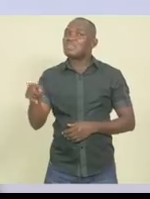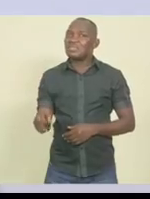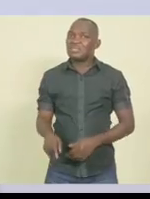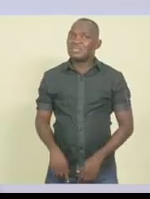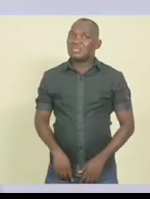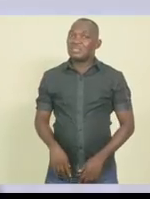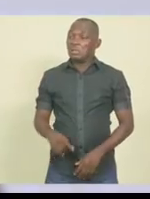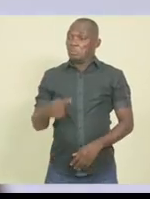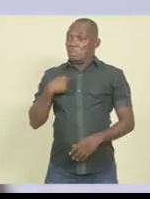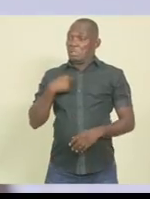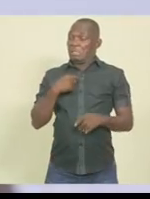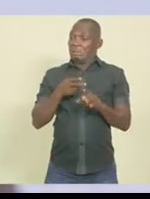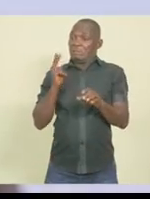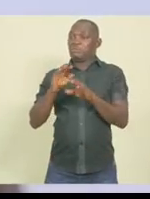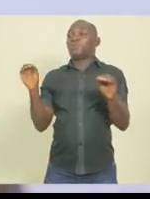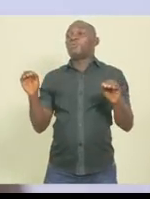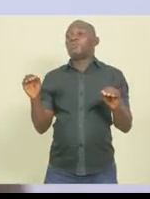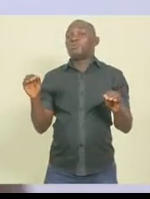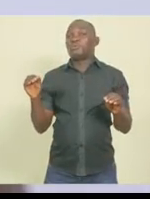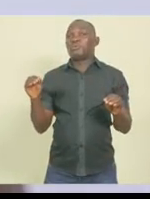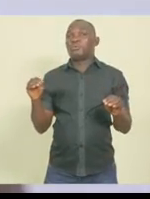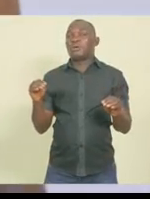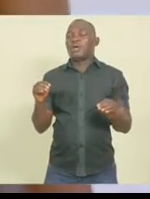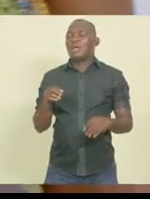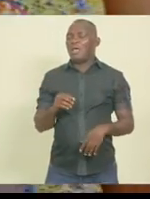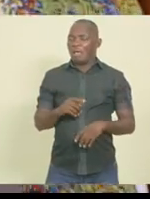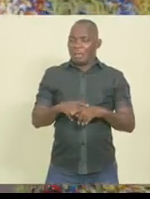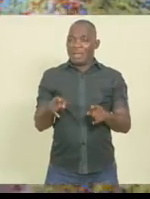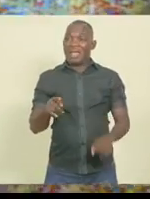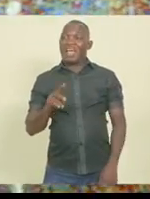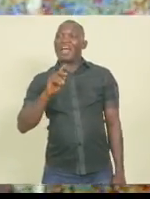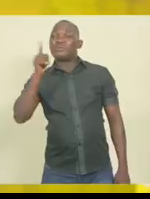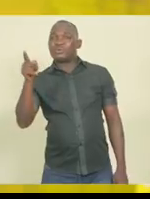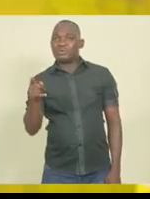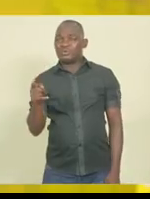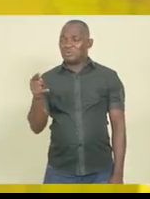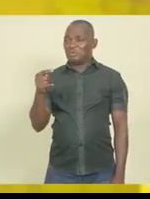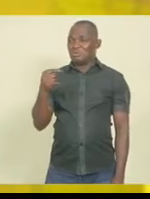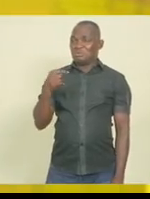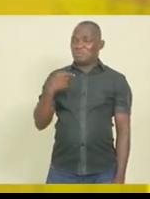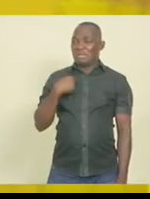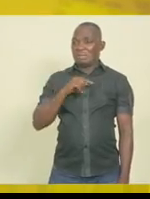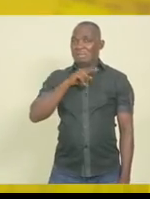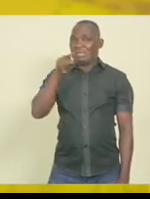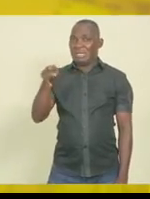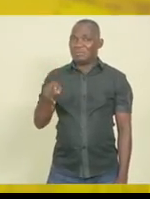not the one who left you, okay? In fact, I'm praying for the both of you.